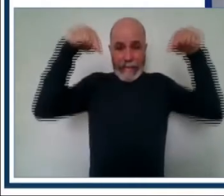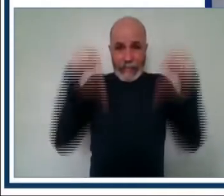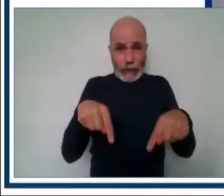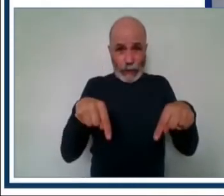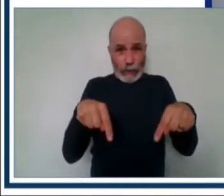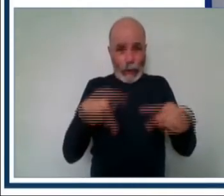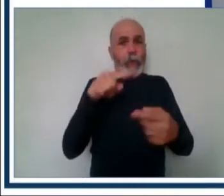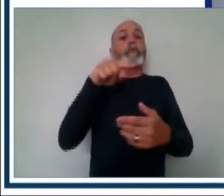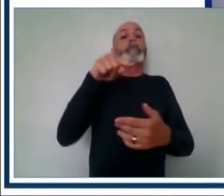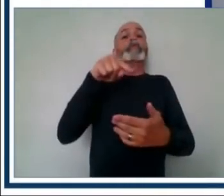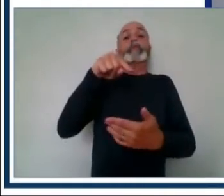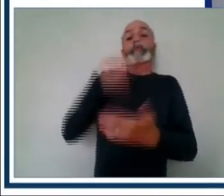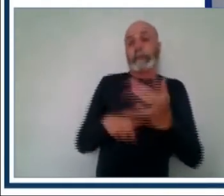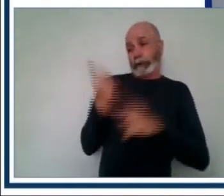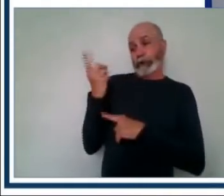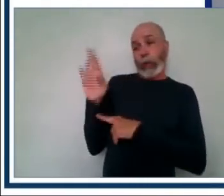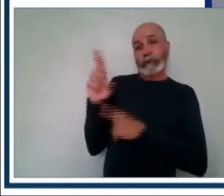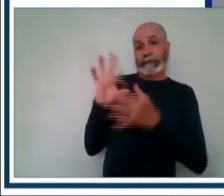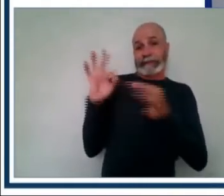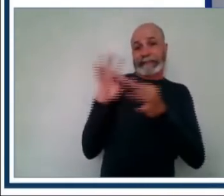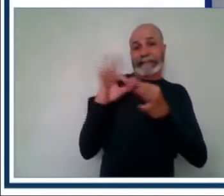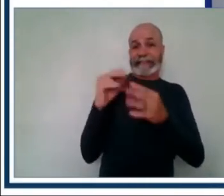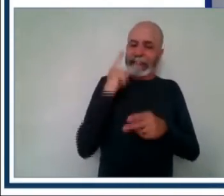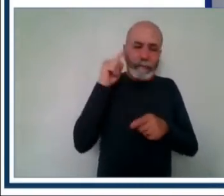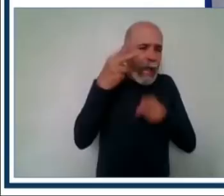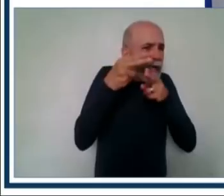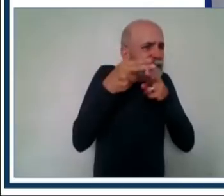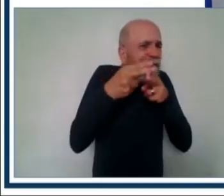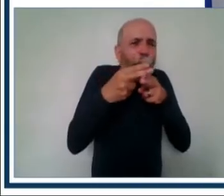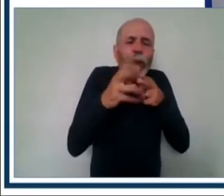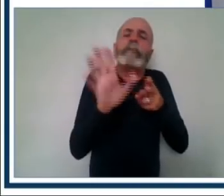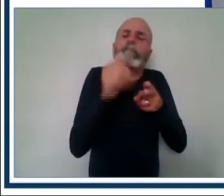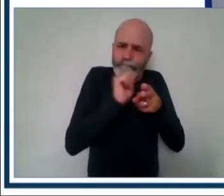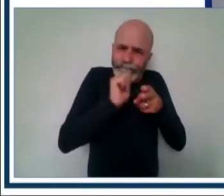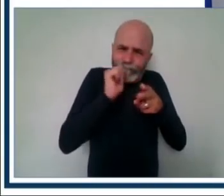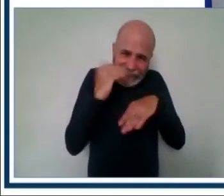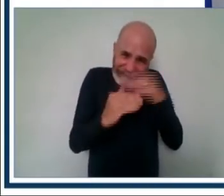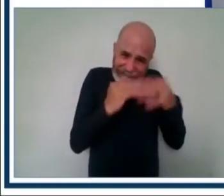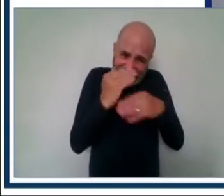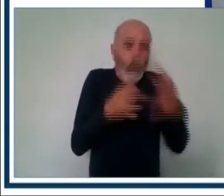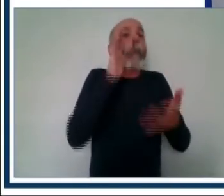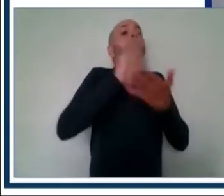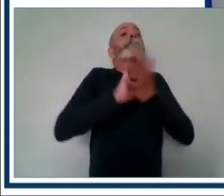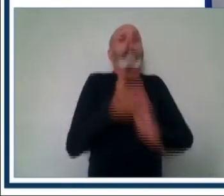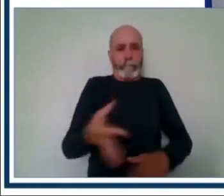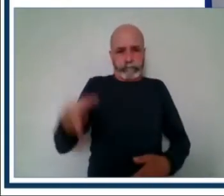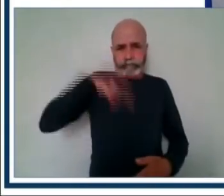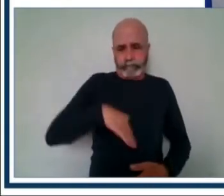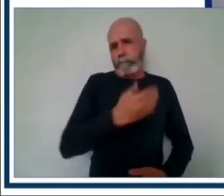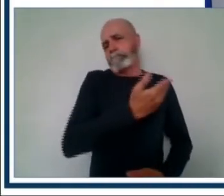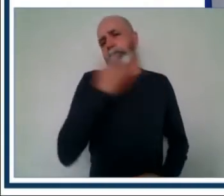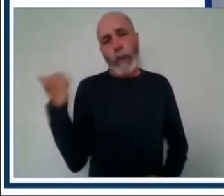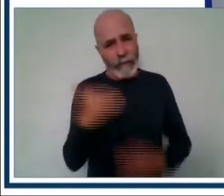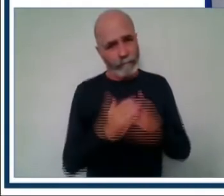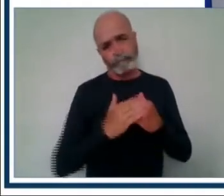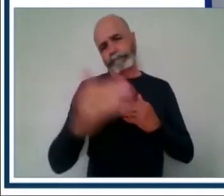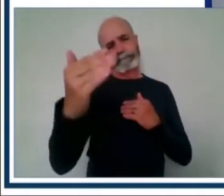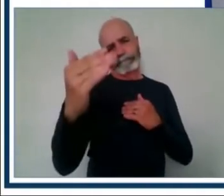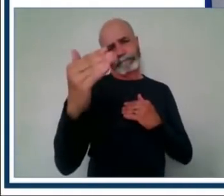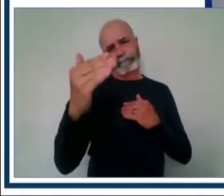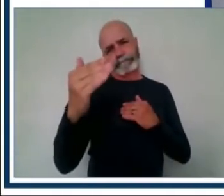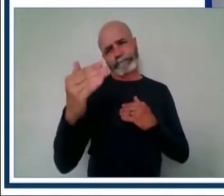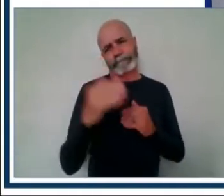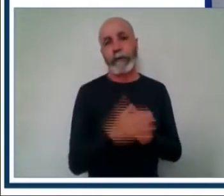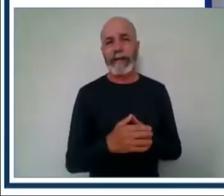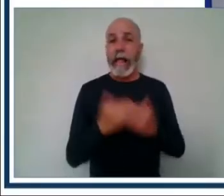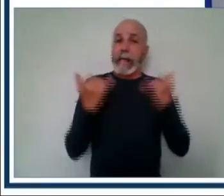gain. So we're hoping that this shutdown won't last too long, so that we can have a summer here. And if that means